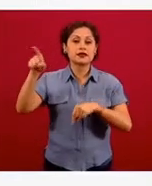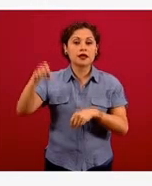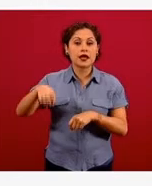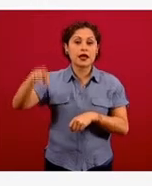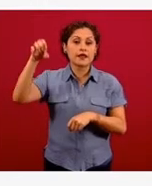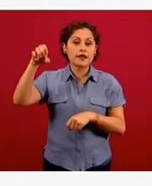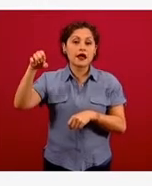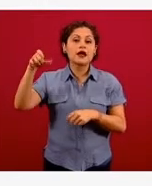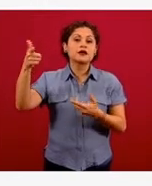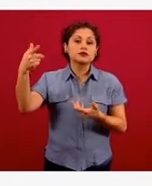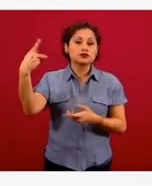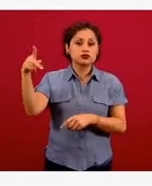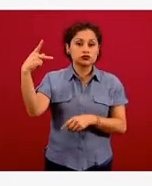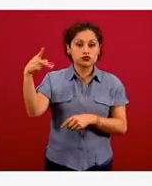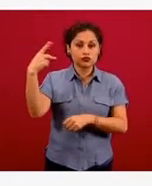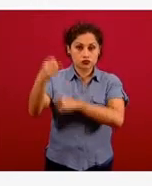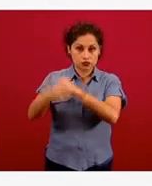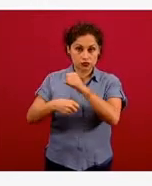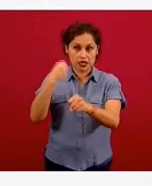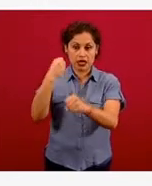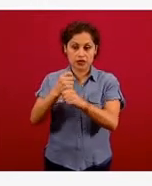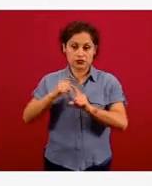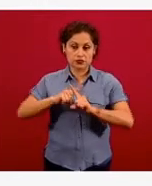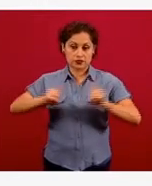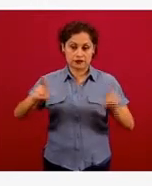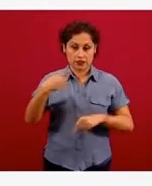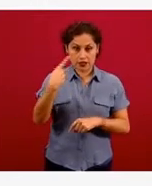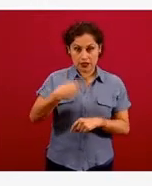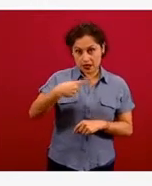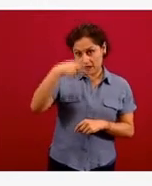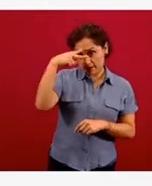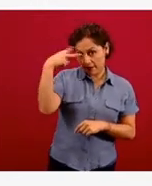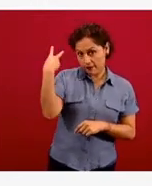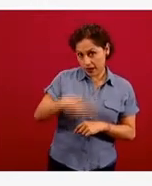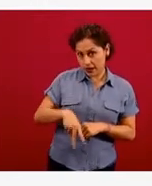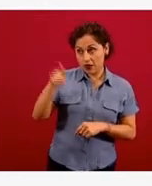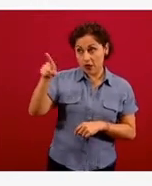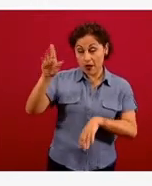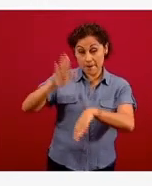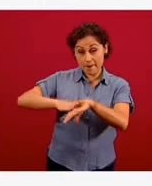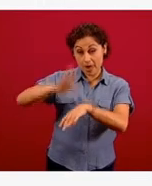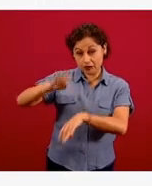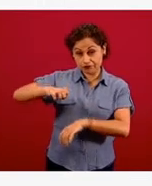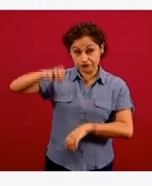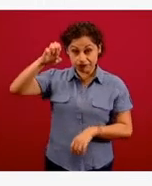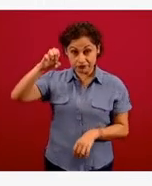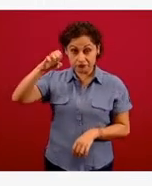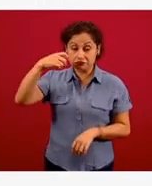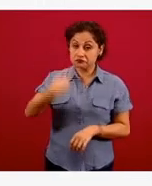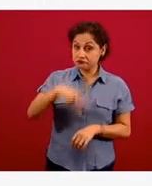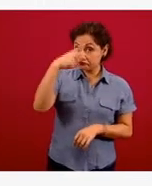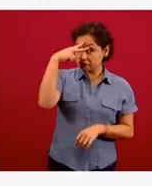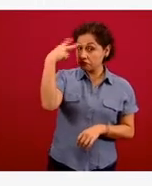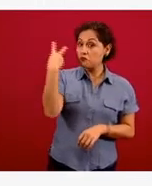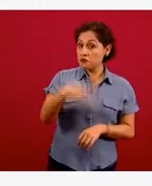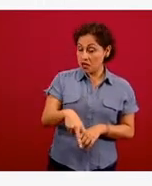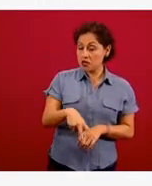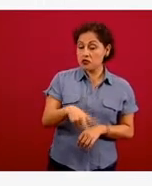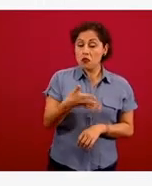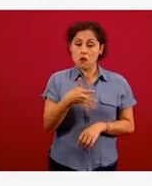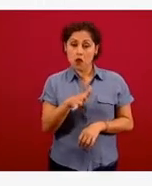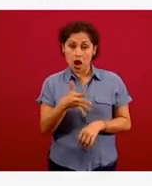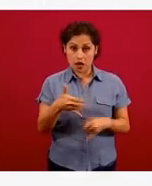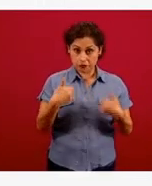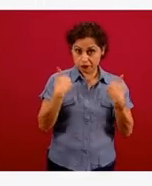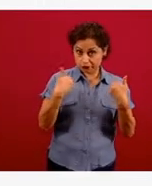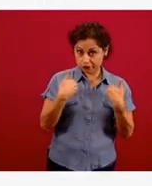in comparison with other countries, especially European countries, that are on average older than us, meaning